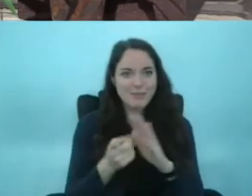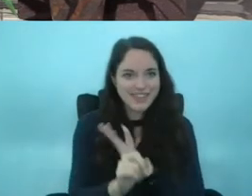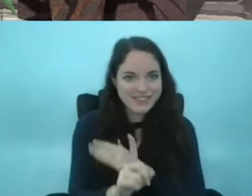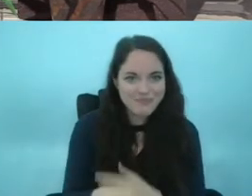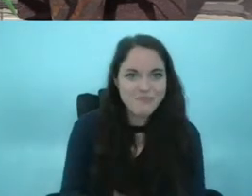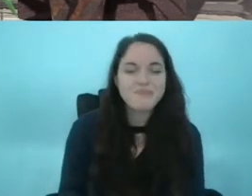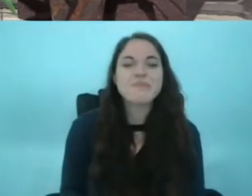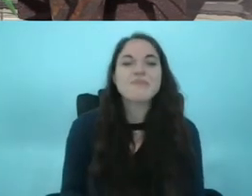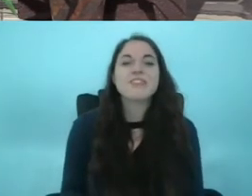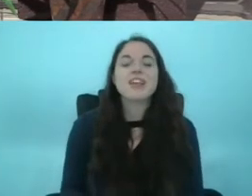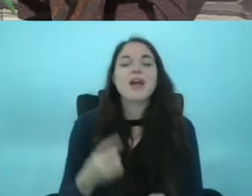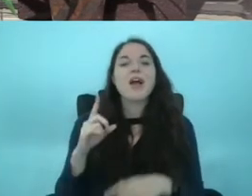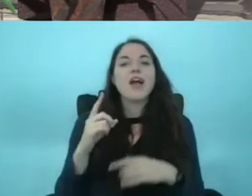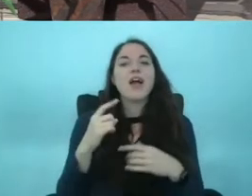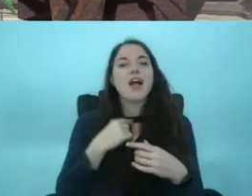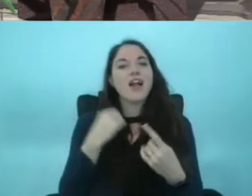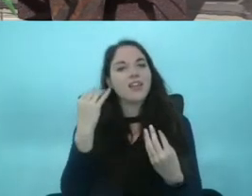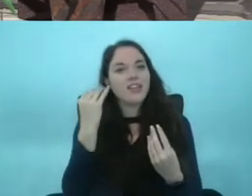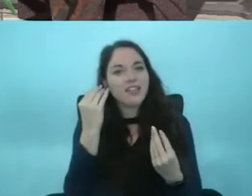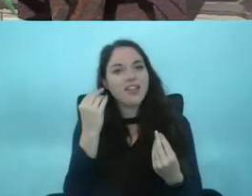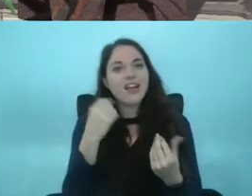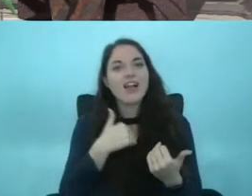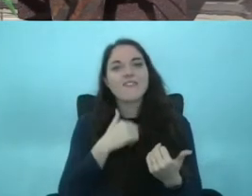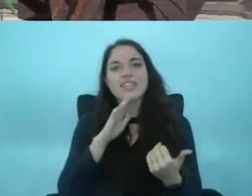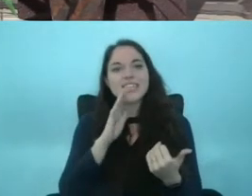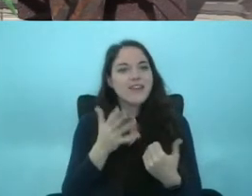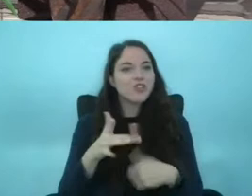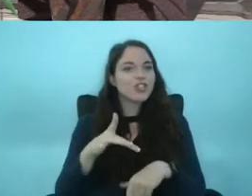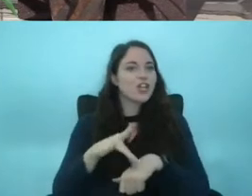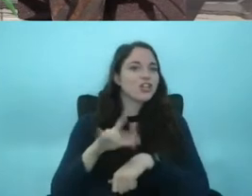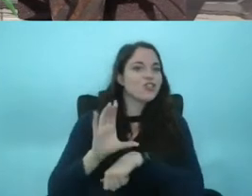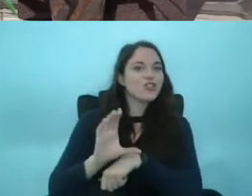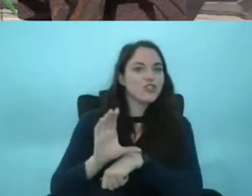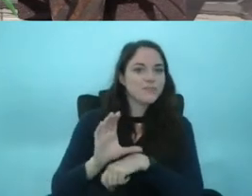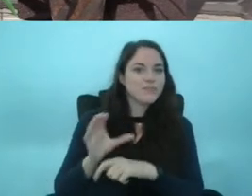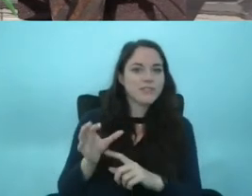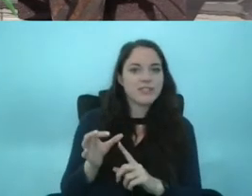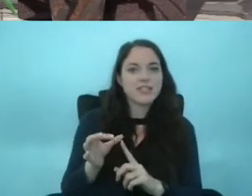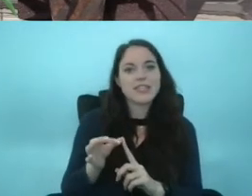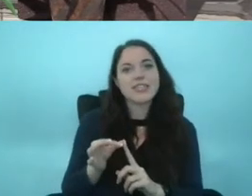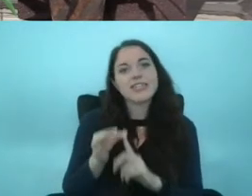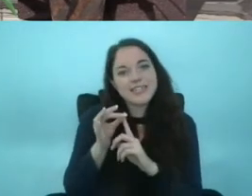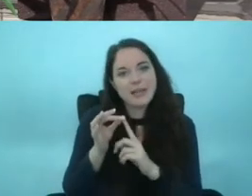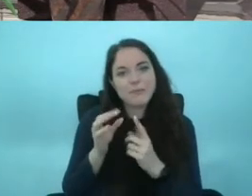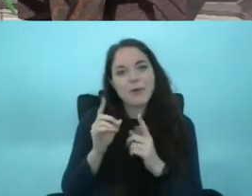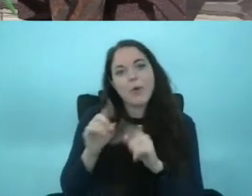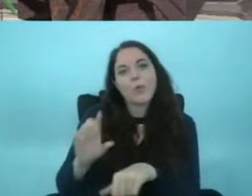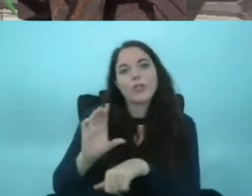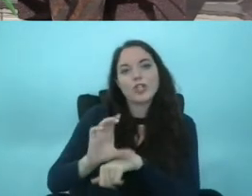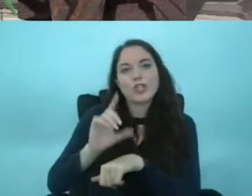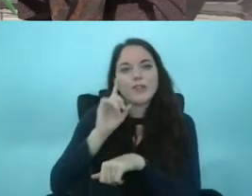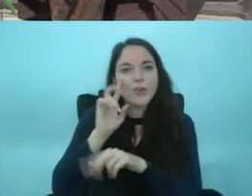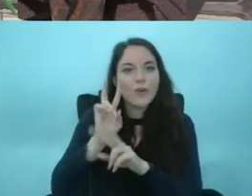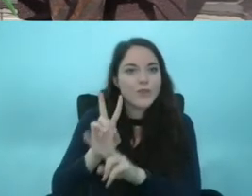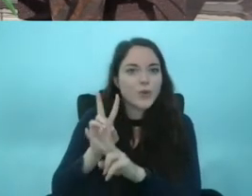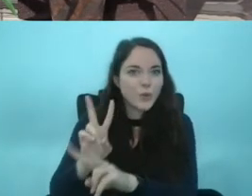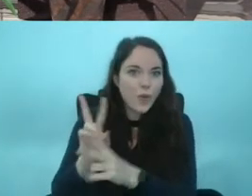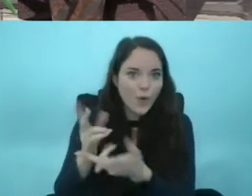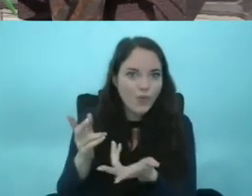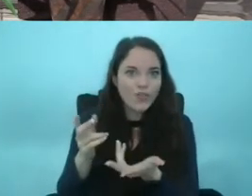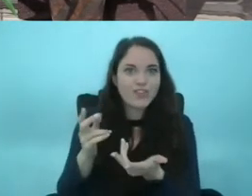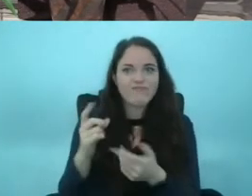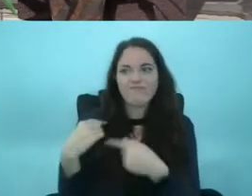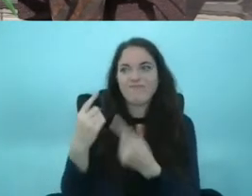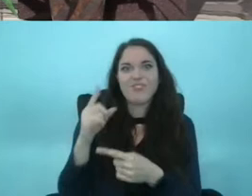is that I hadn't been in a church except for a wedding or a funeral for 20 years.